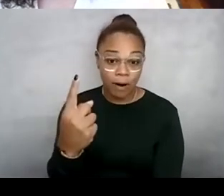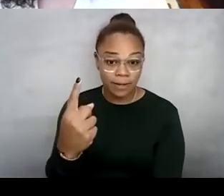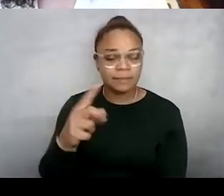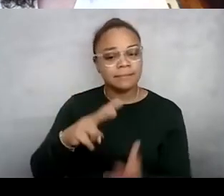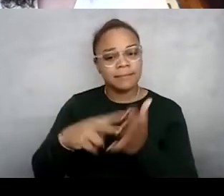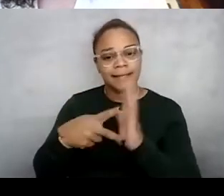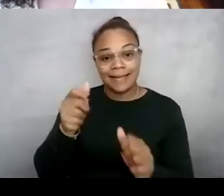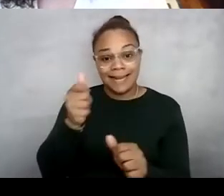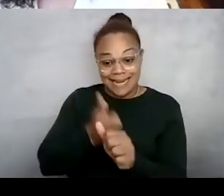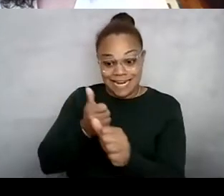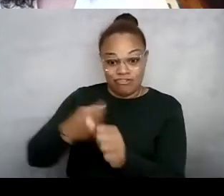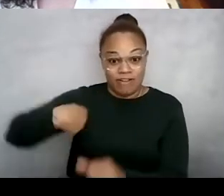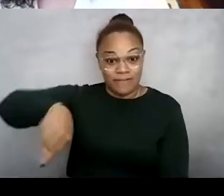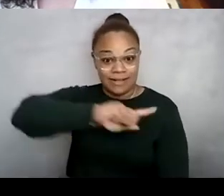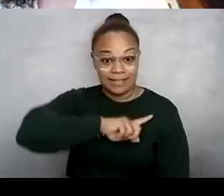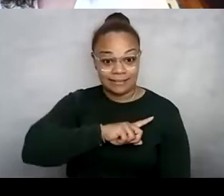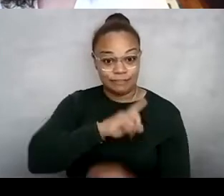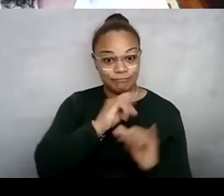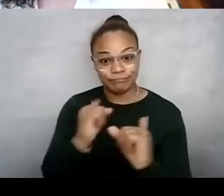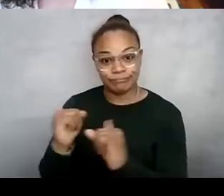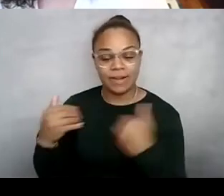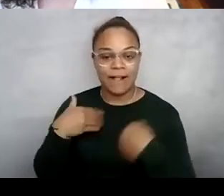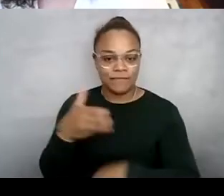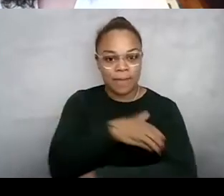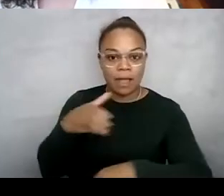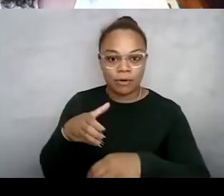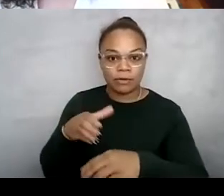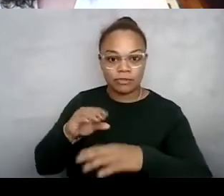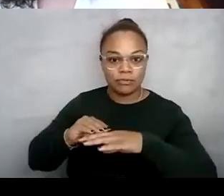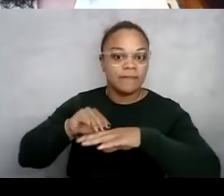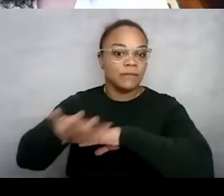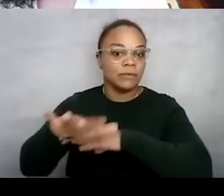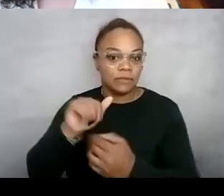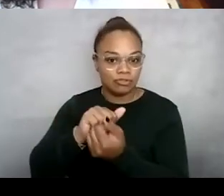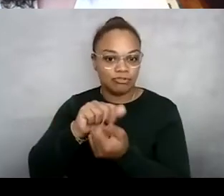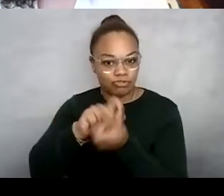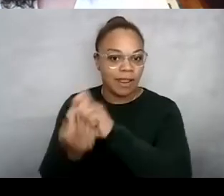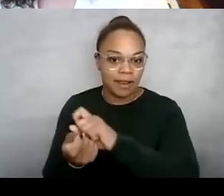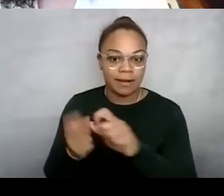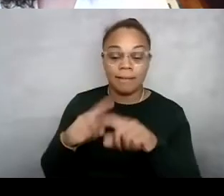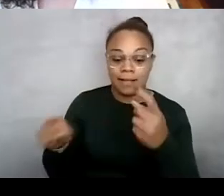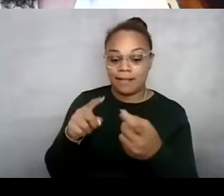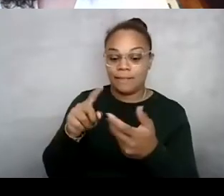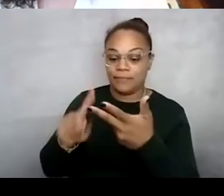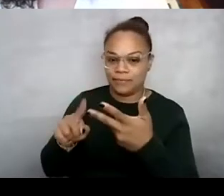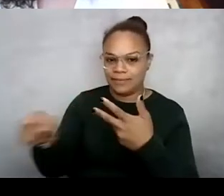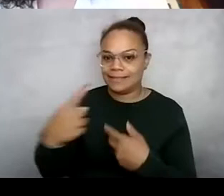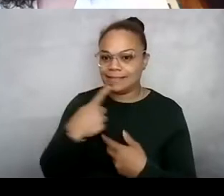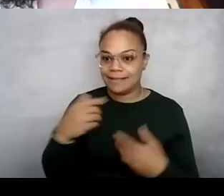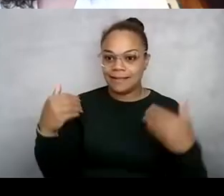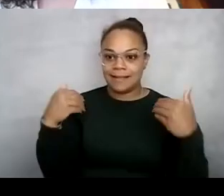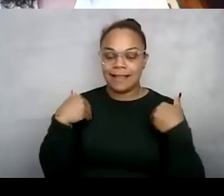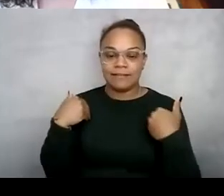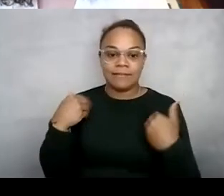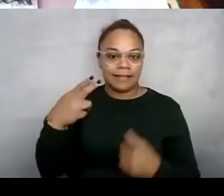impact change. And I didn't quite get that, but it was the third thing he said. We have a high school work camp in the Pocono Mountains of